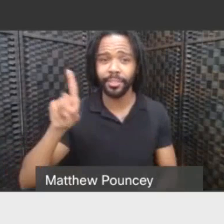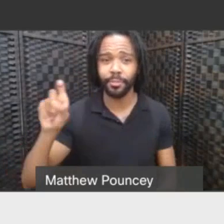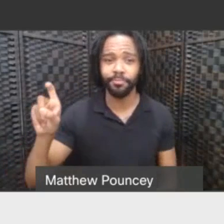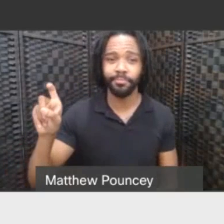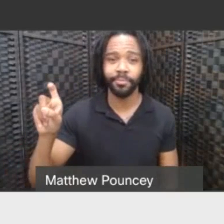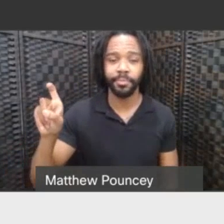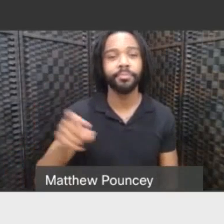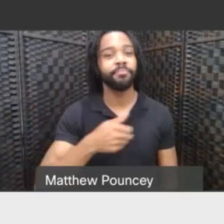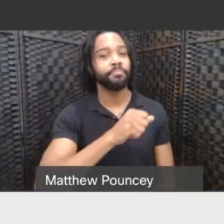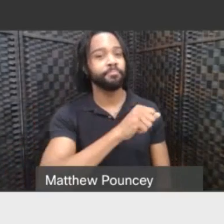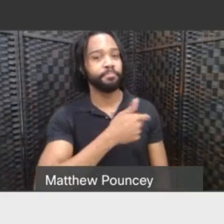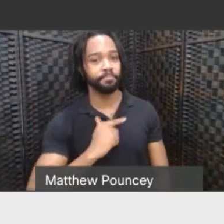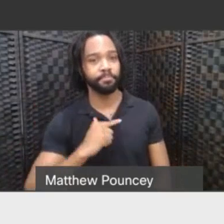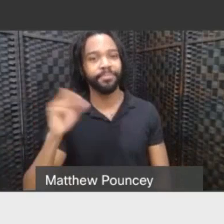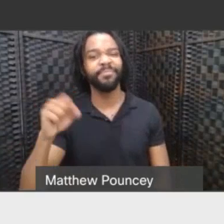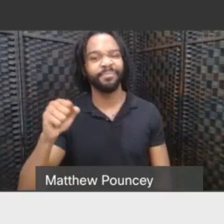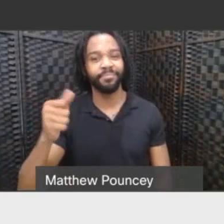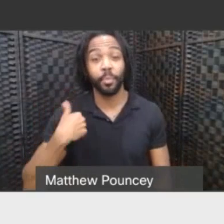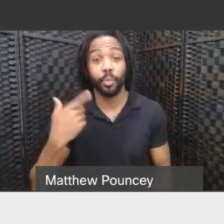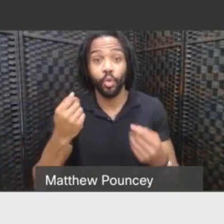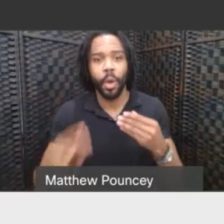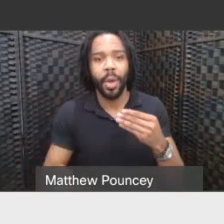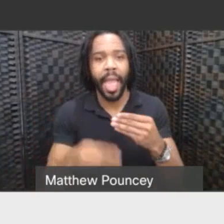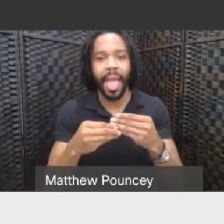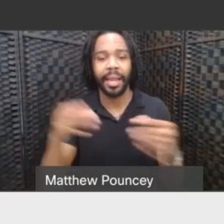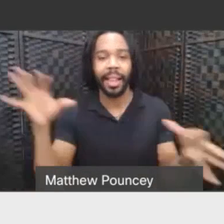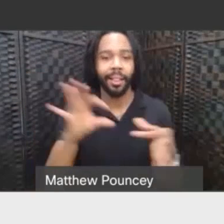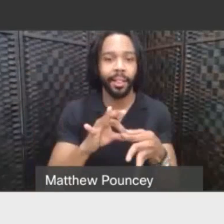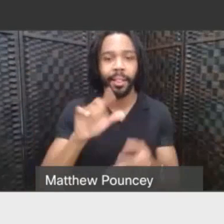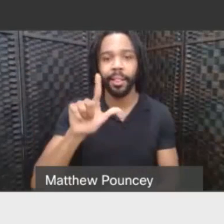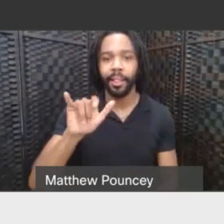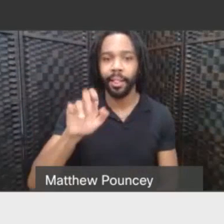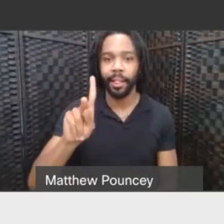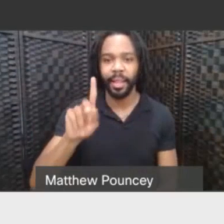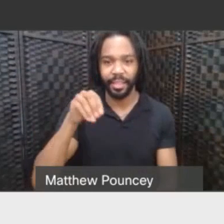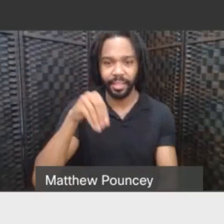I Yes, know. I will add the link to the chat. Thank you.